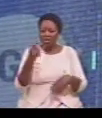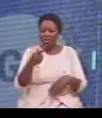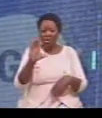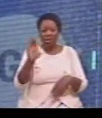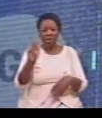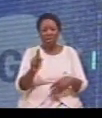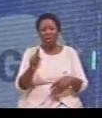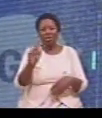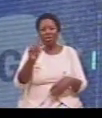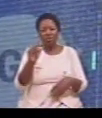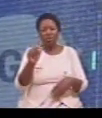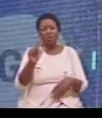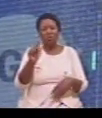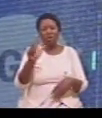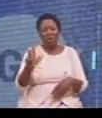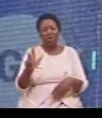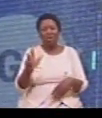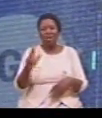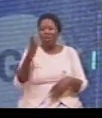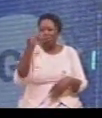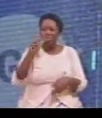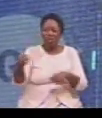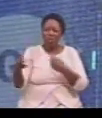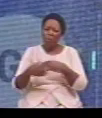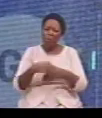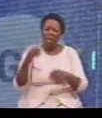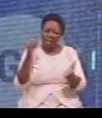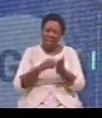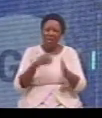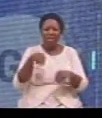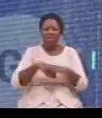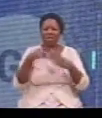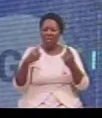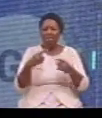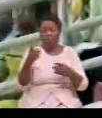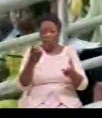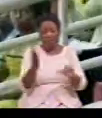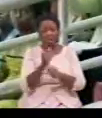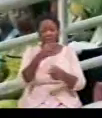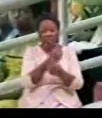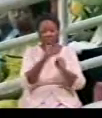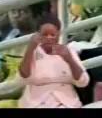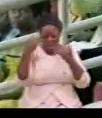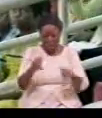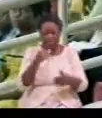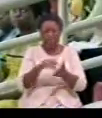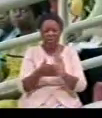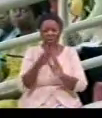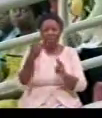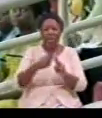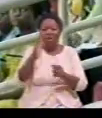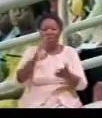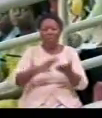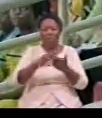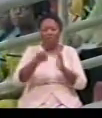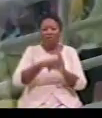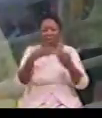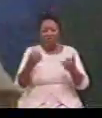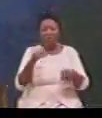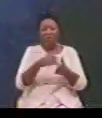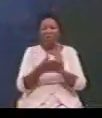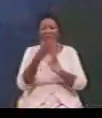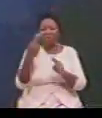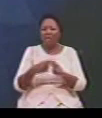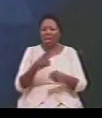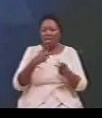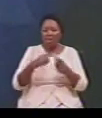2023. Why will you hold back again? You are going to get your salvation right now. Your forgiveness right now.